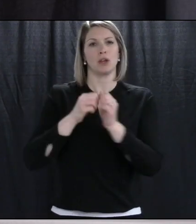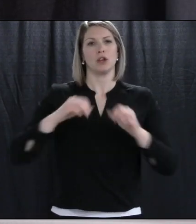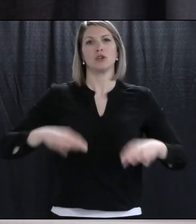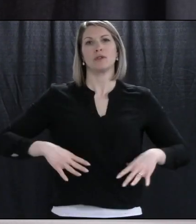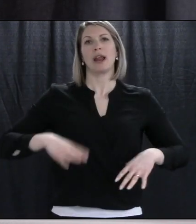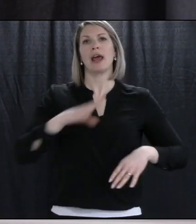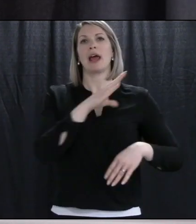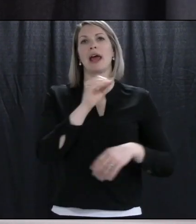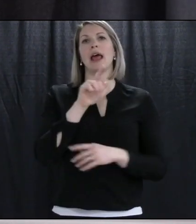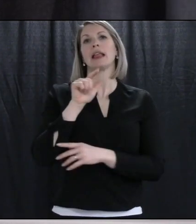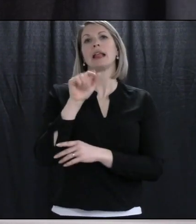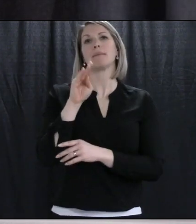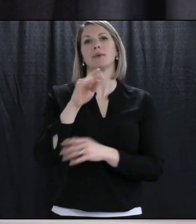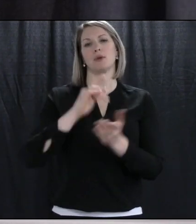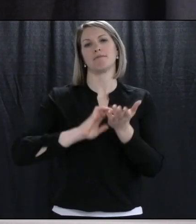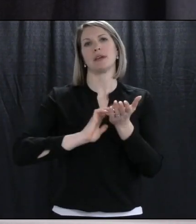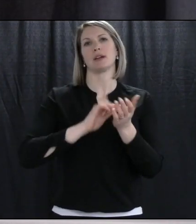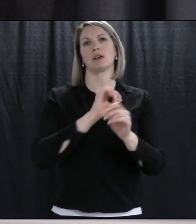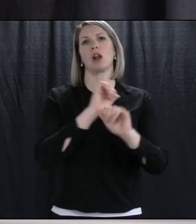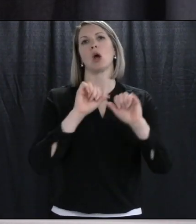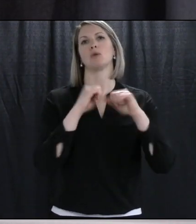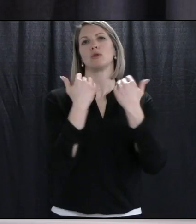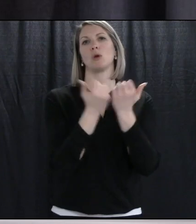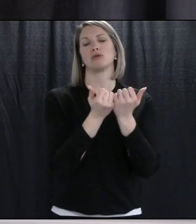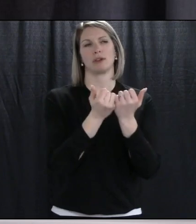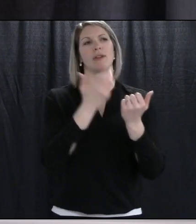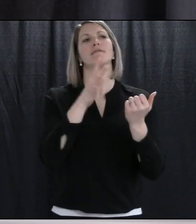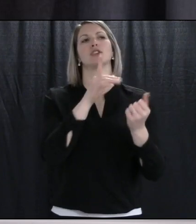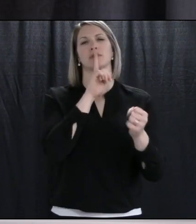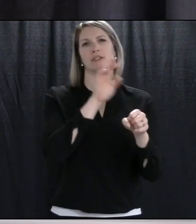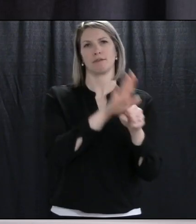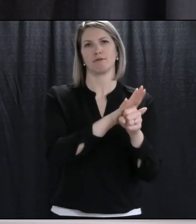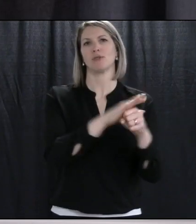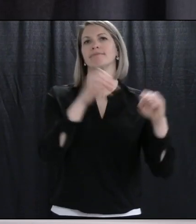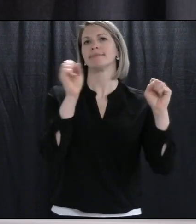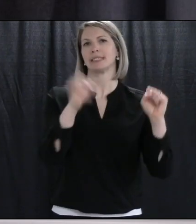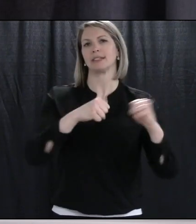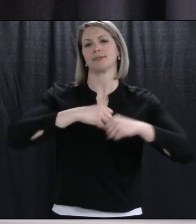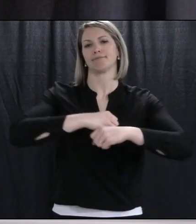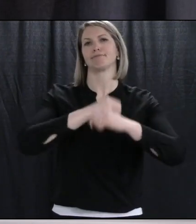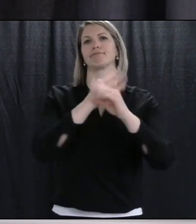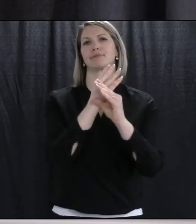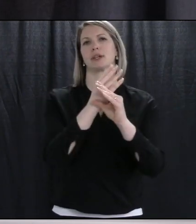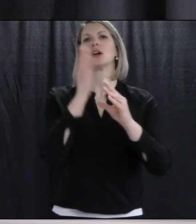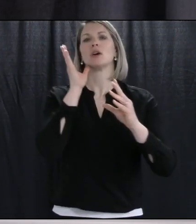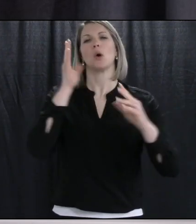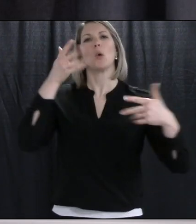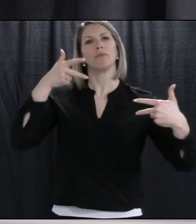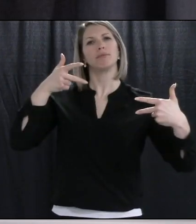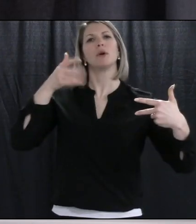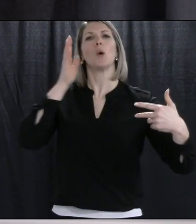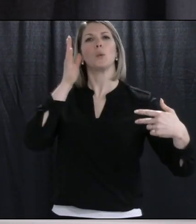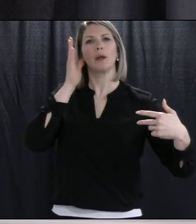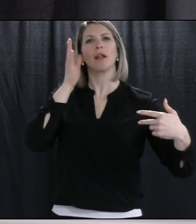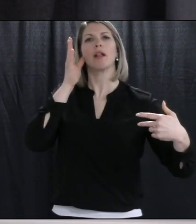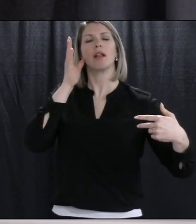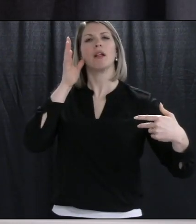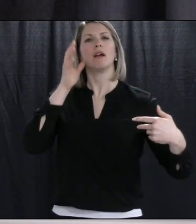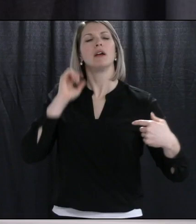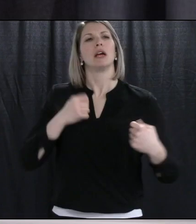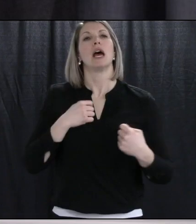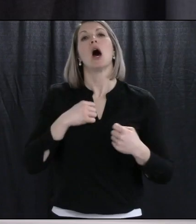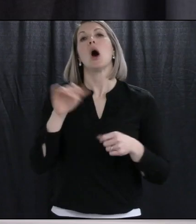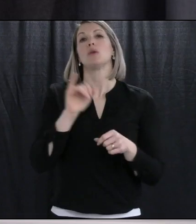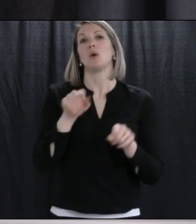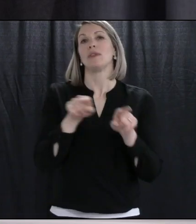Association to provide virtual care immediately. In actual fact, we will retroactively